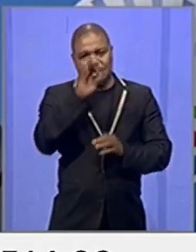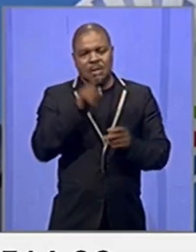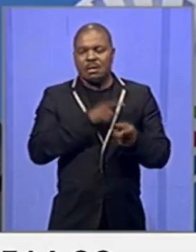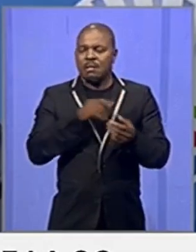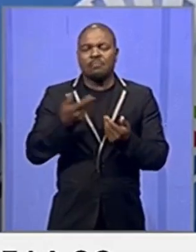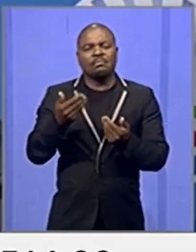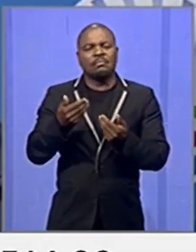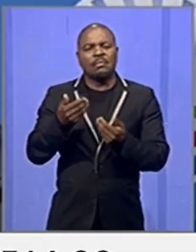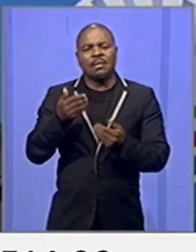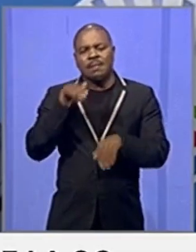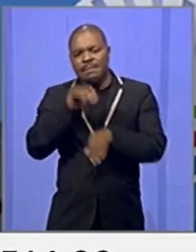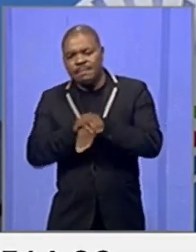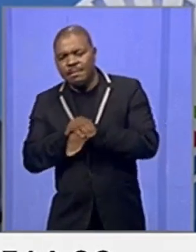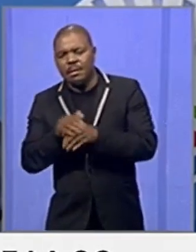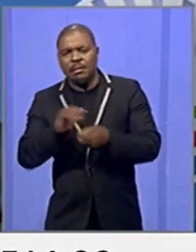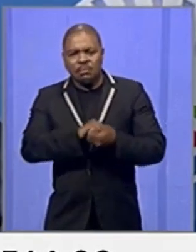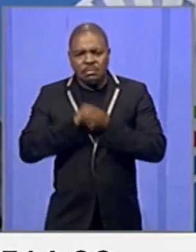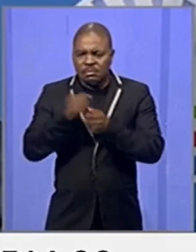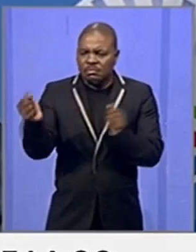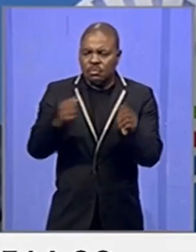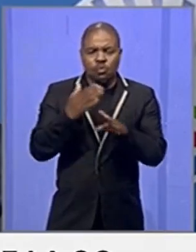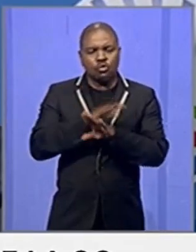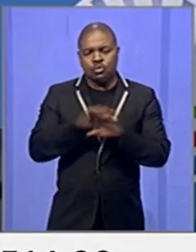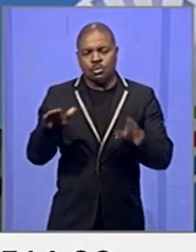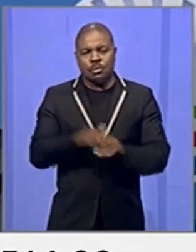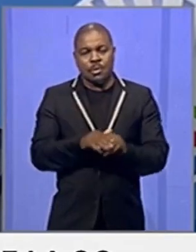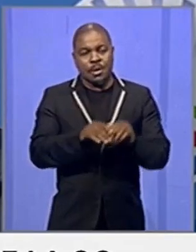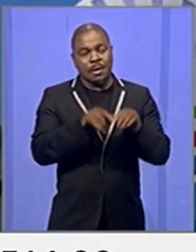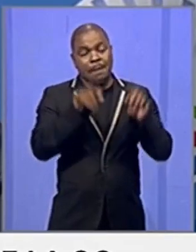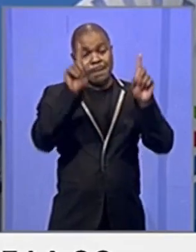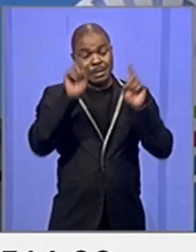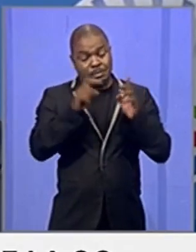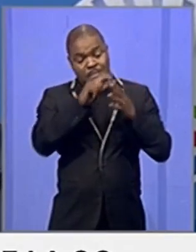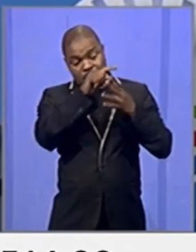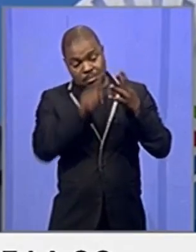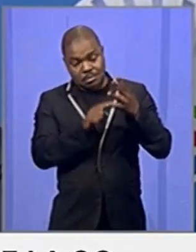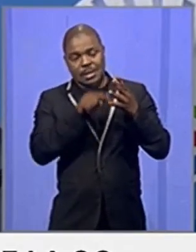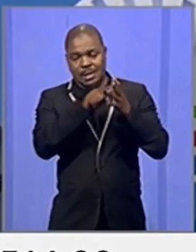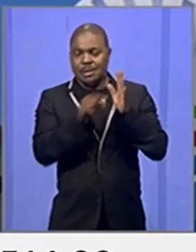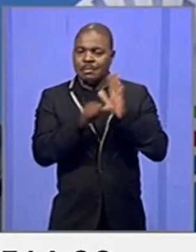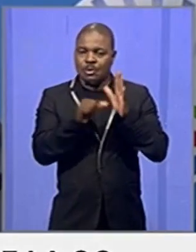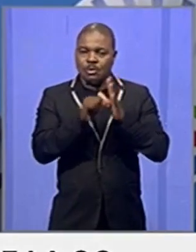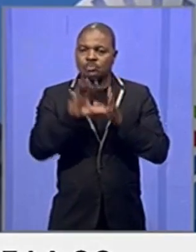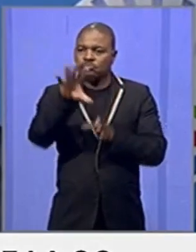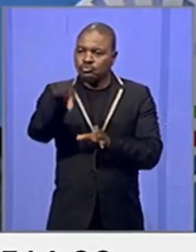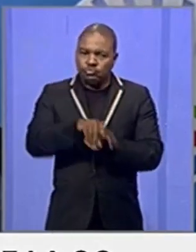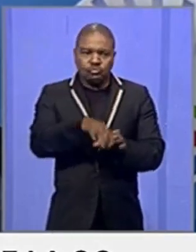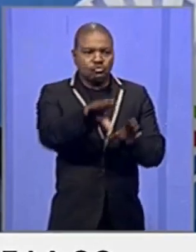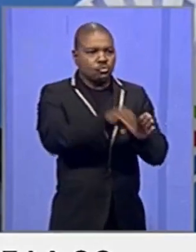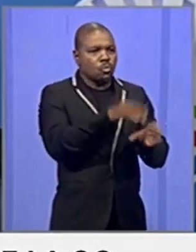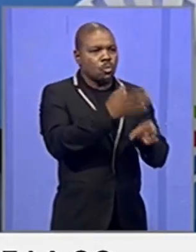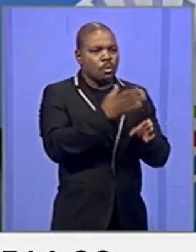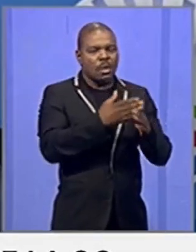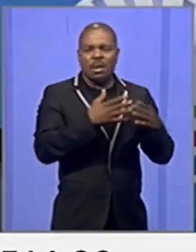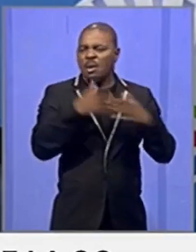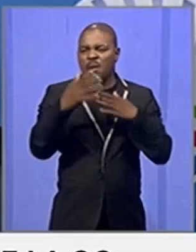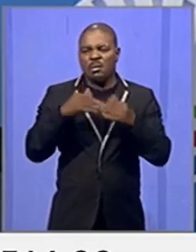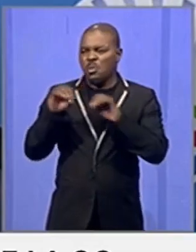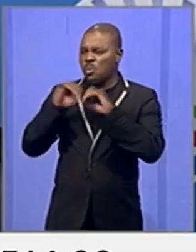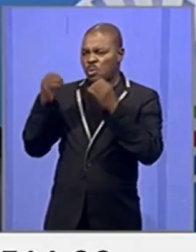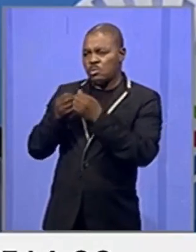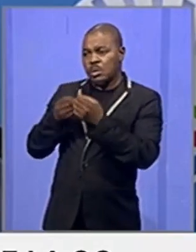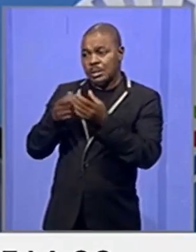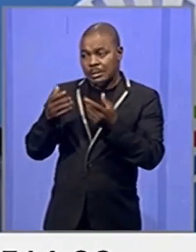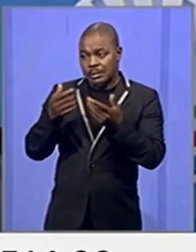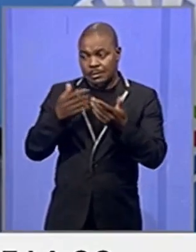and that. We can get those 4 principles at the core and bring parties around that. We will talk to anybody who